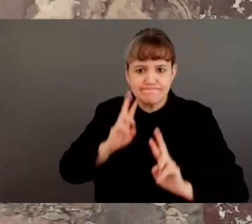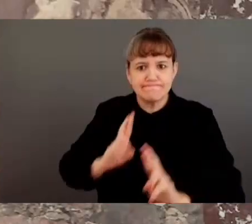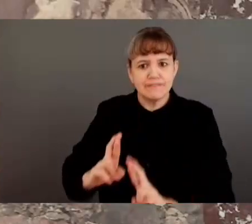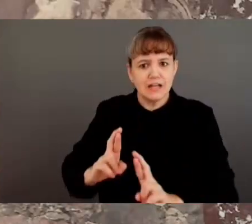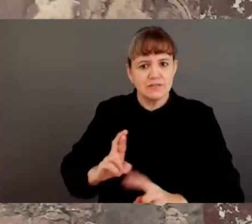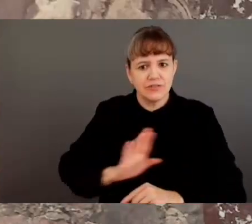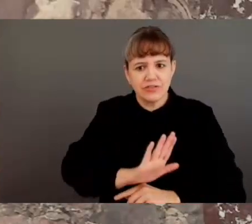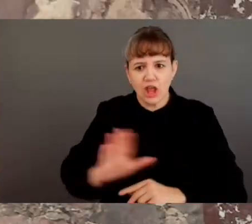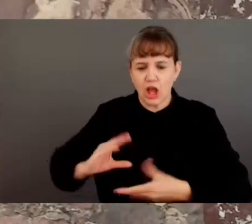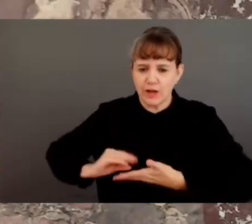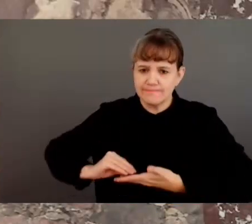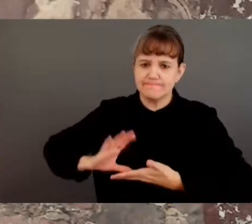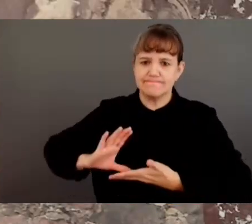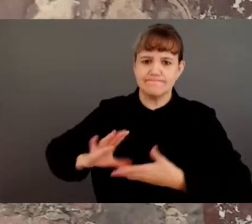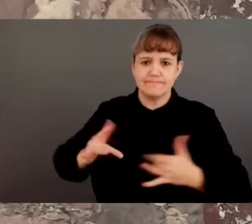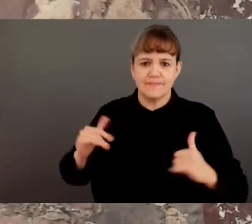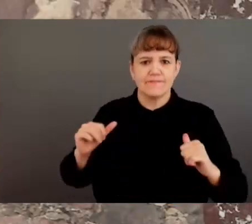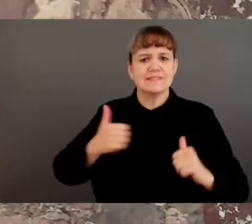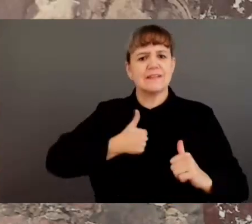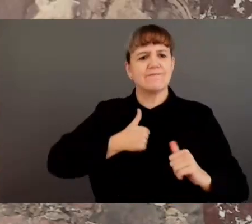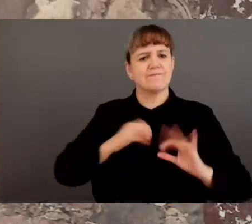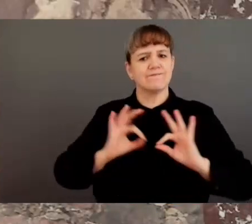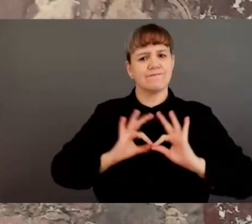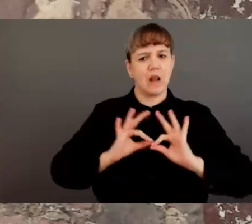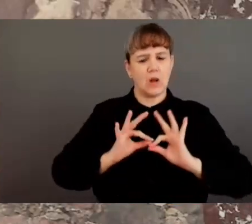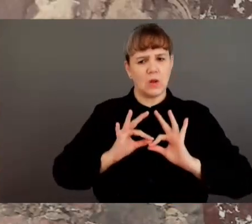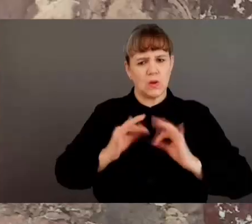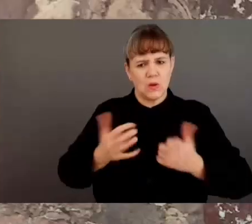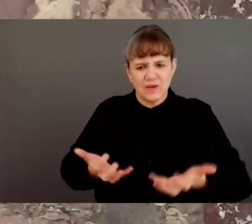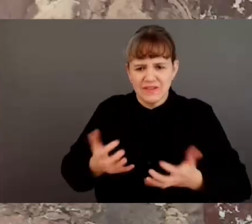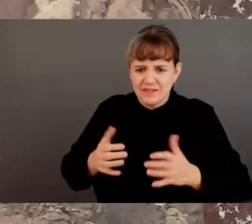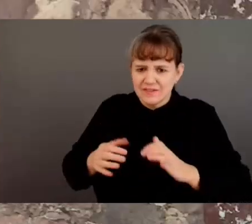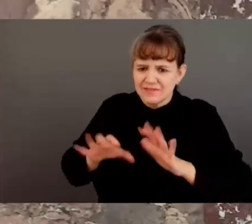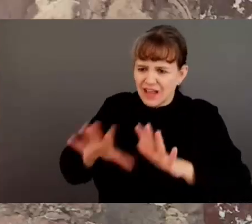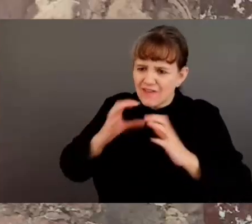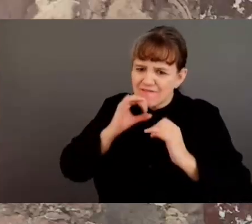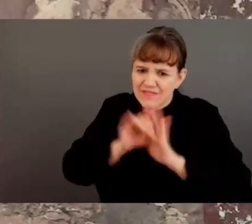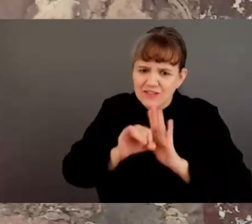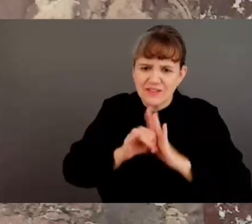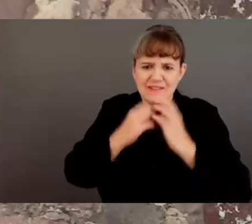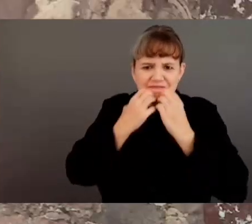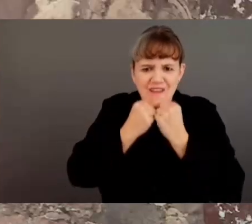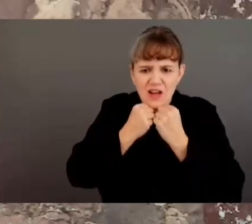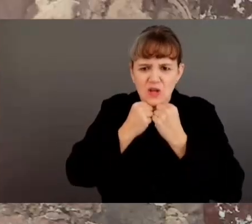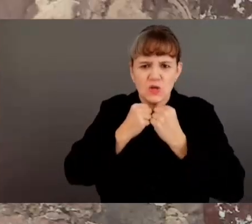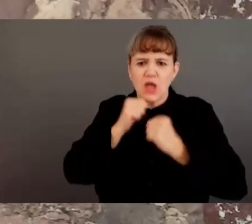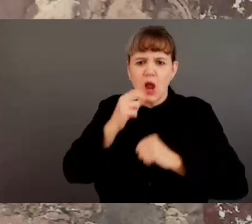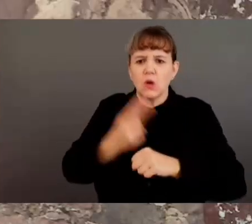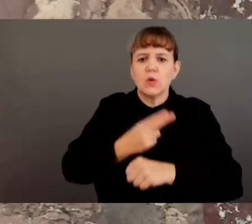pawns, and making sure that we're standing up for teachers.